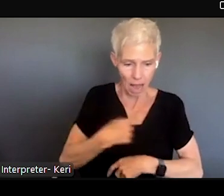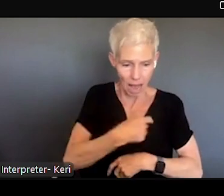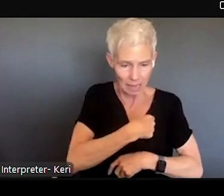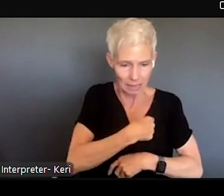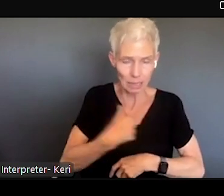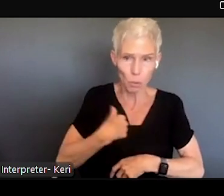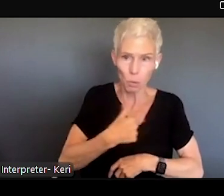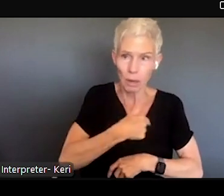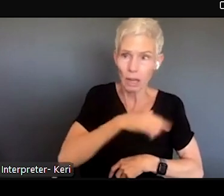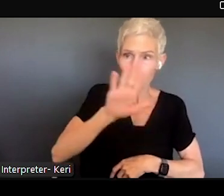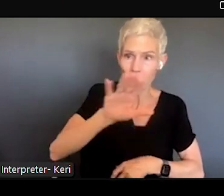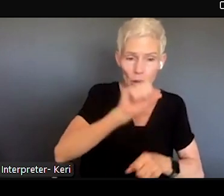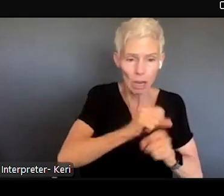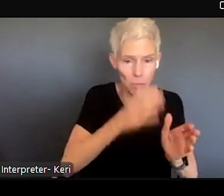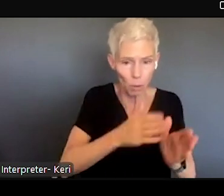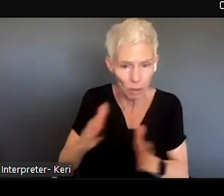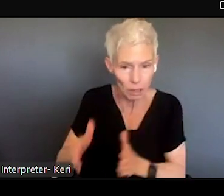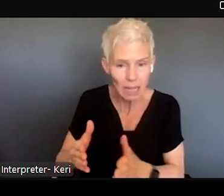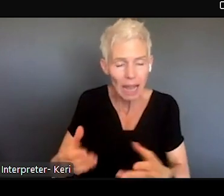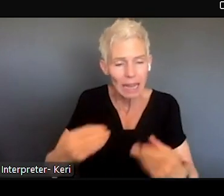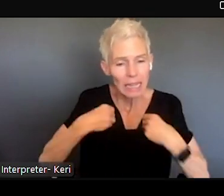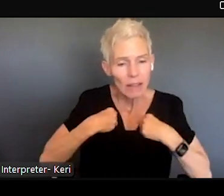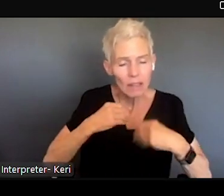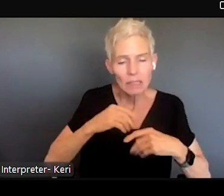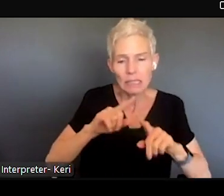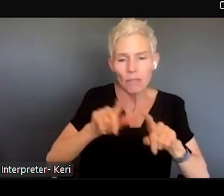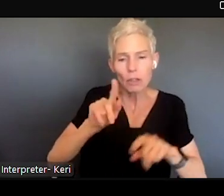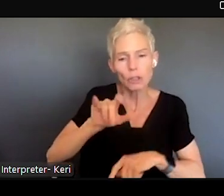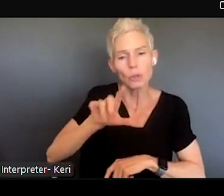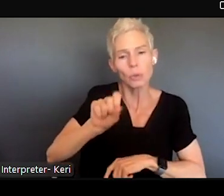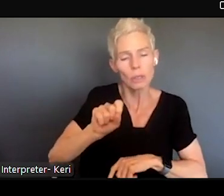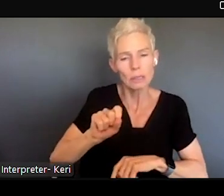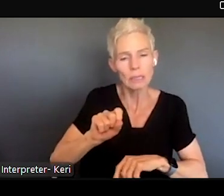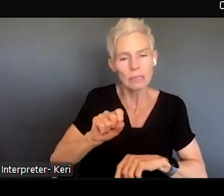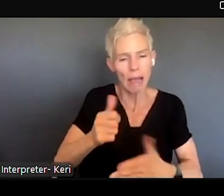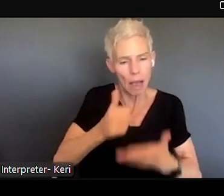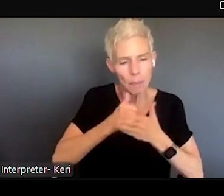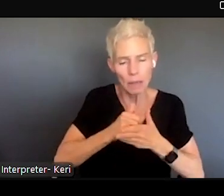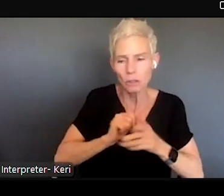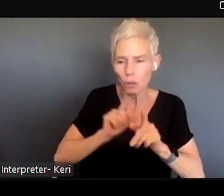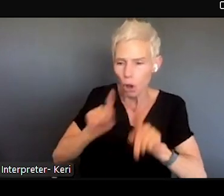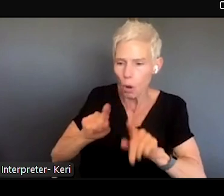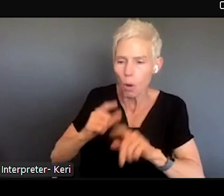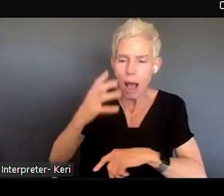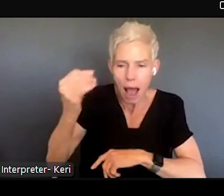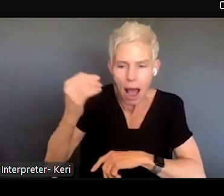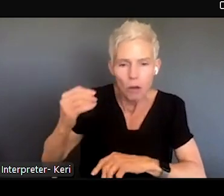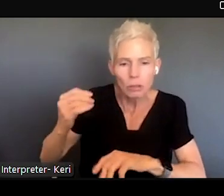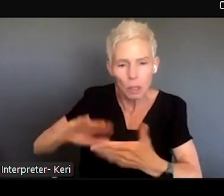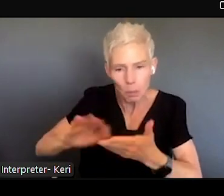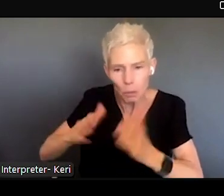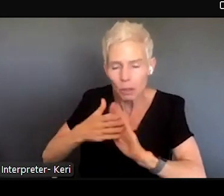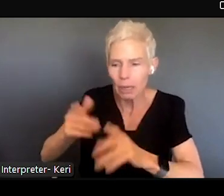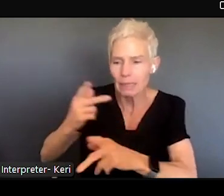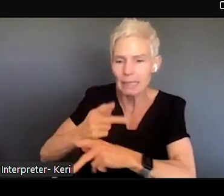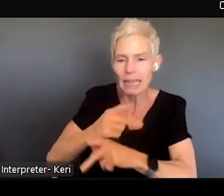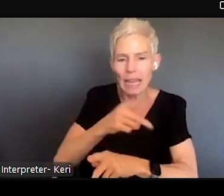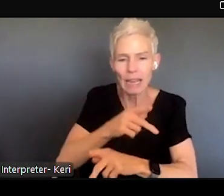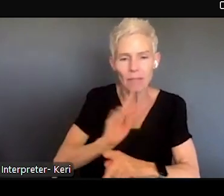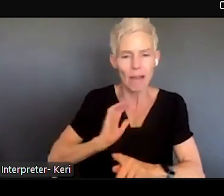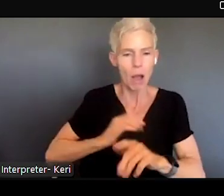as providing us all the tools that we need to go out and take care of our clients. Um, so big props for that.